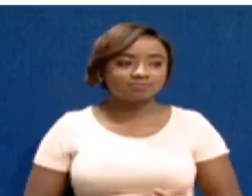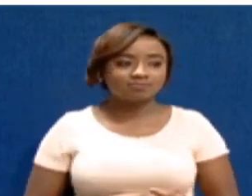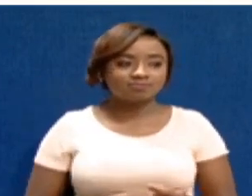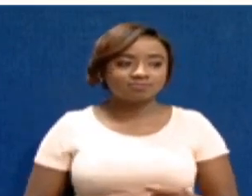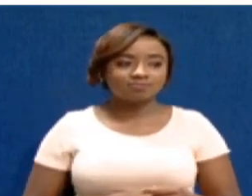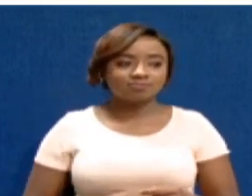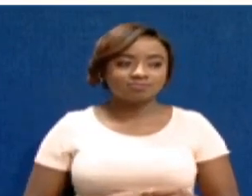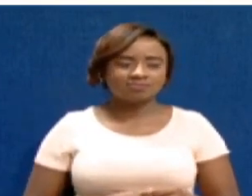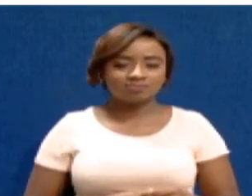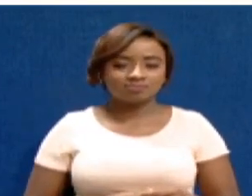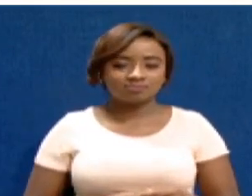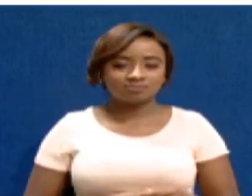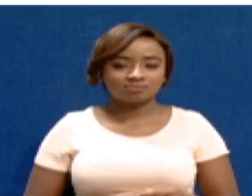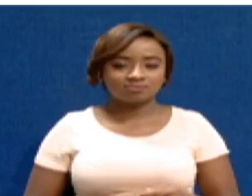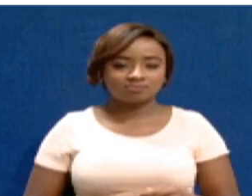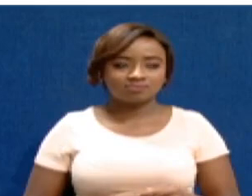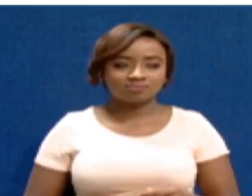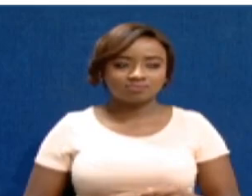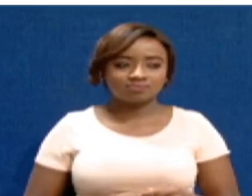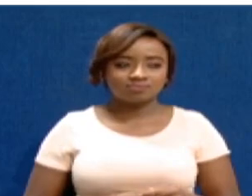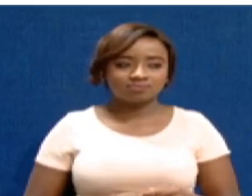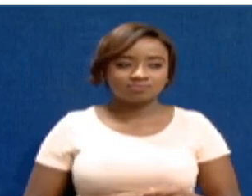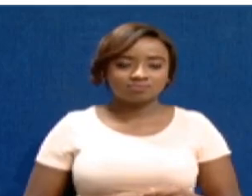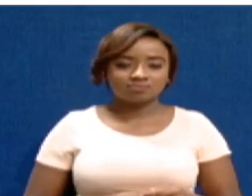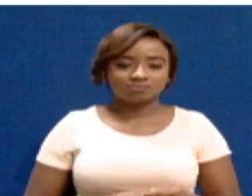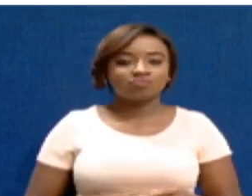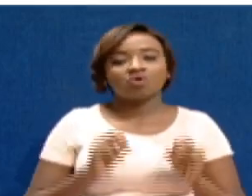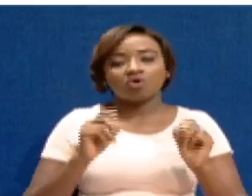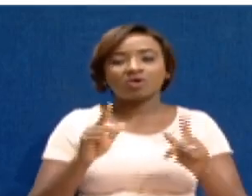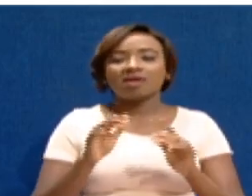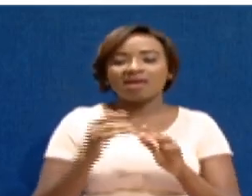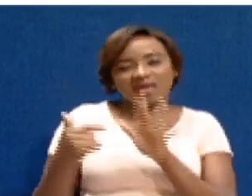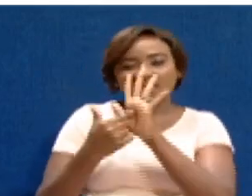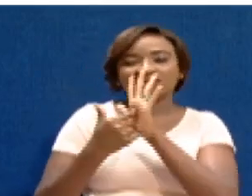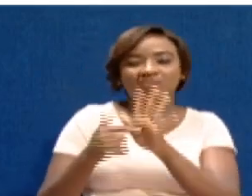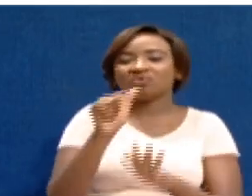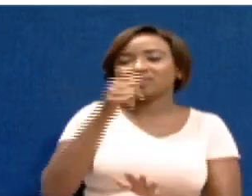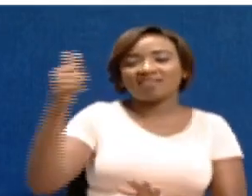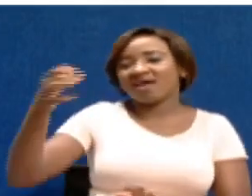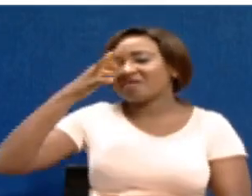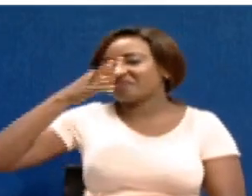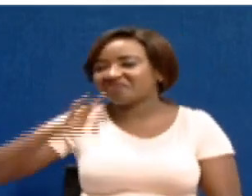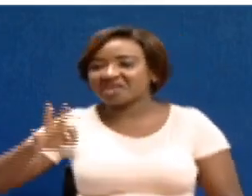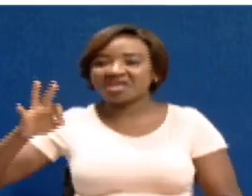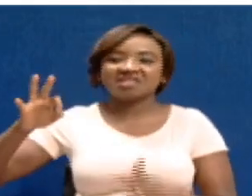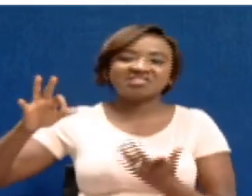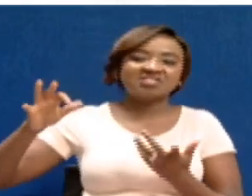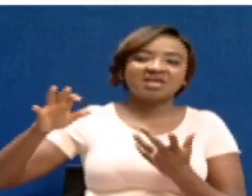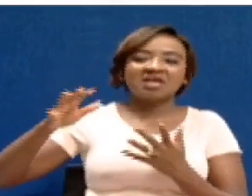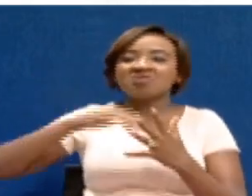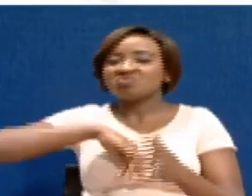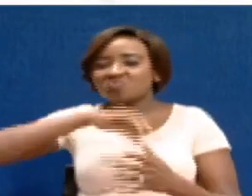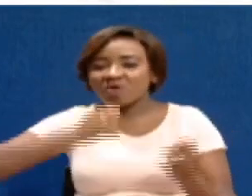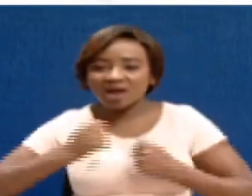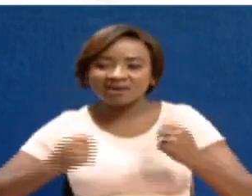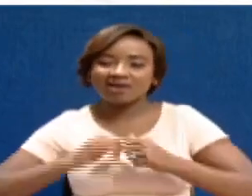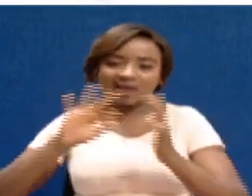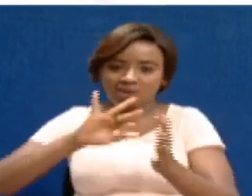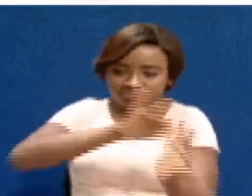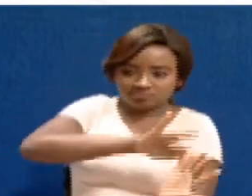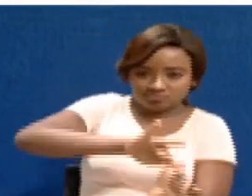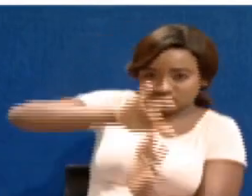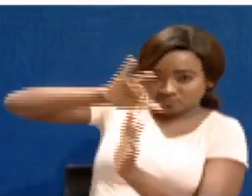other people's, and everyone else. The churches have given their views, the pastoralists have given their views, we have given our views, our people